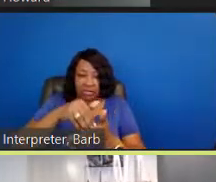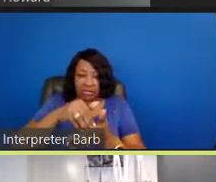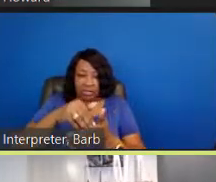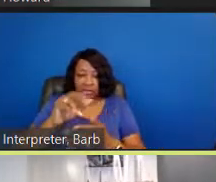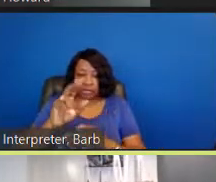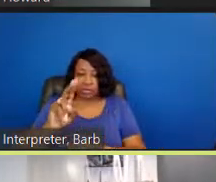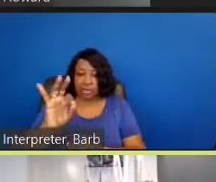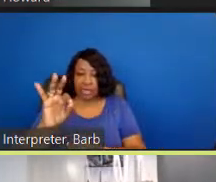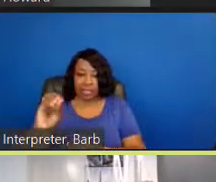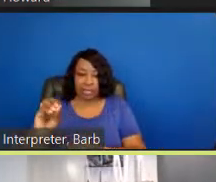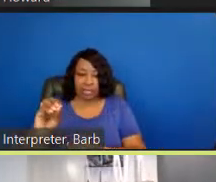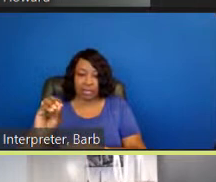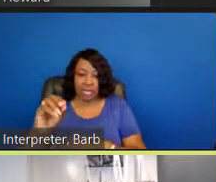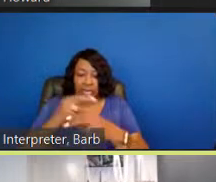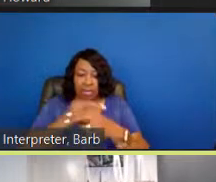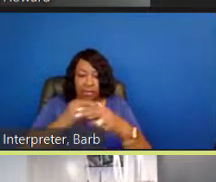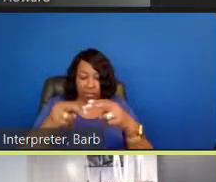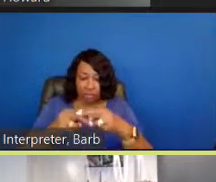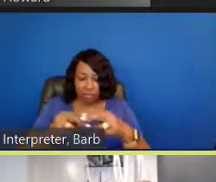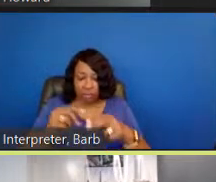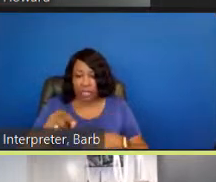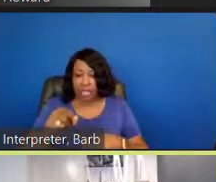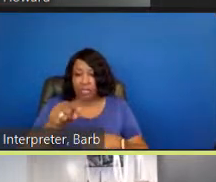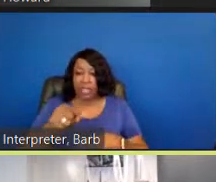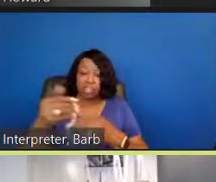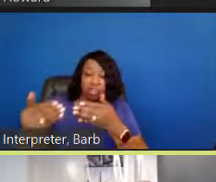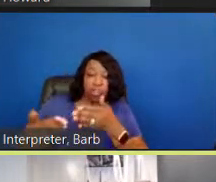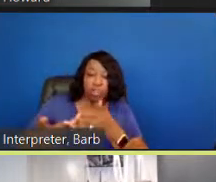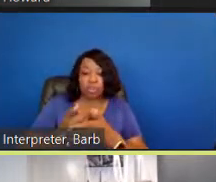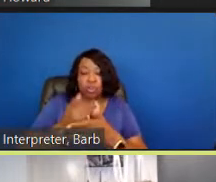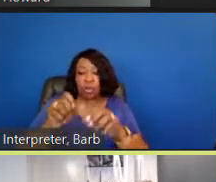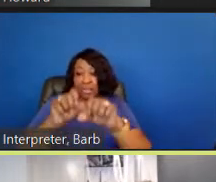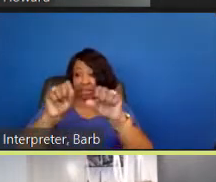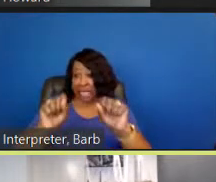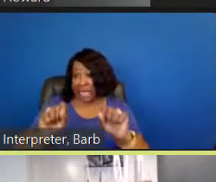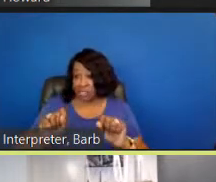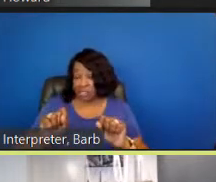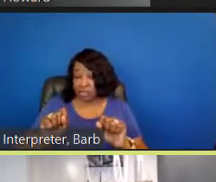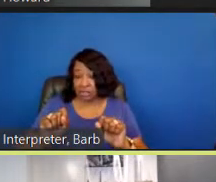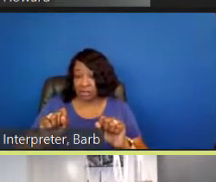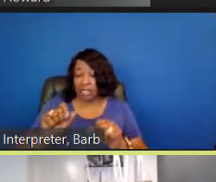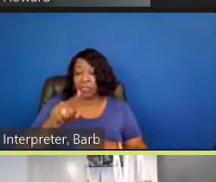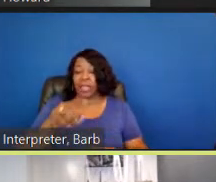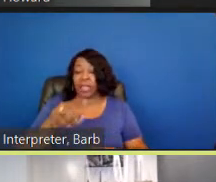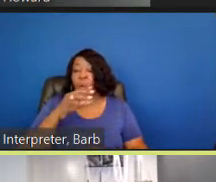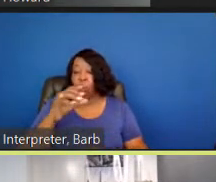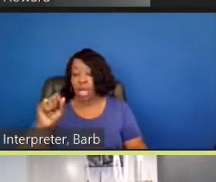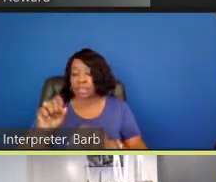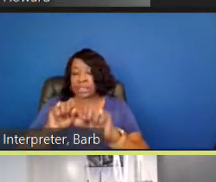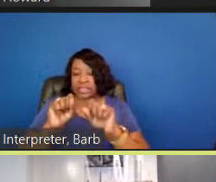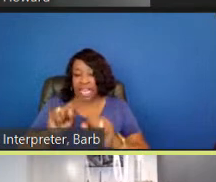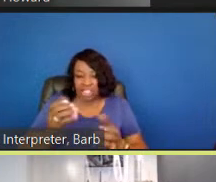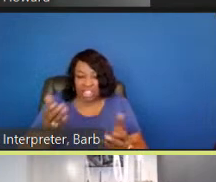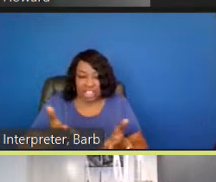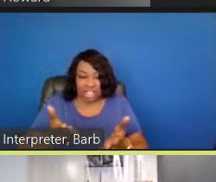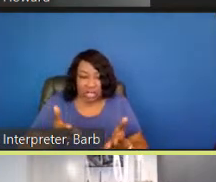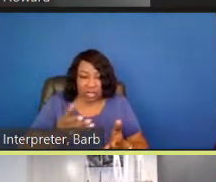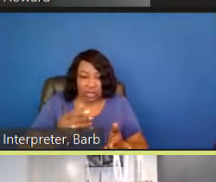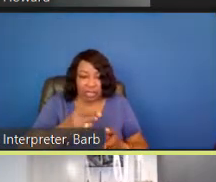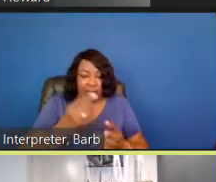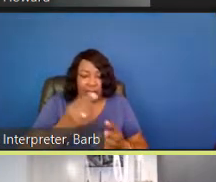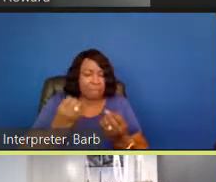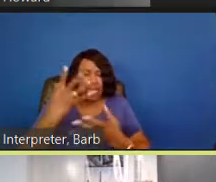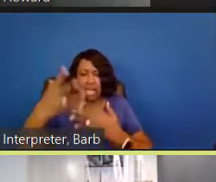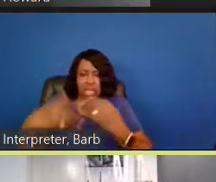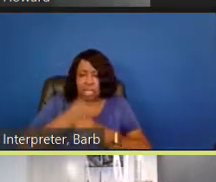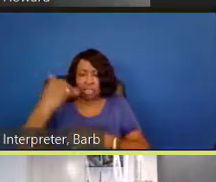Expressway. This is a brand new station. There was a station here many, many years ago that